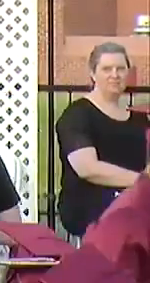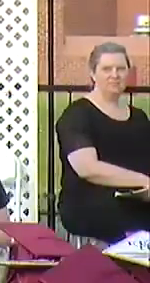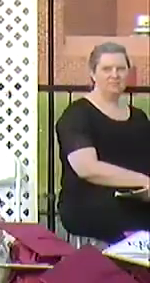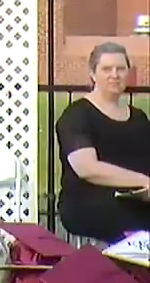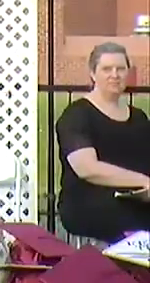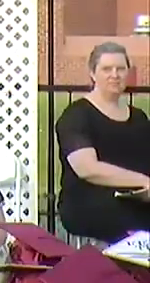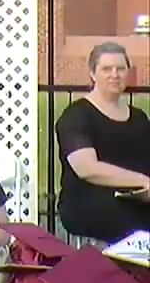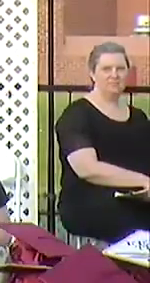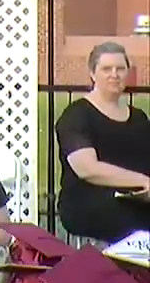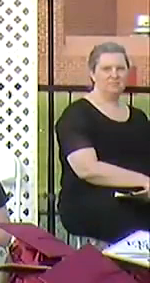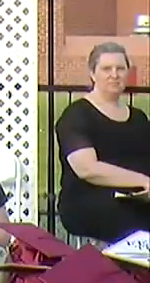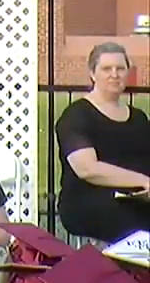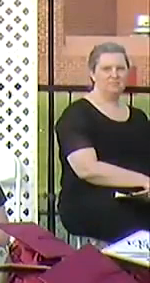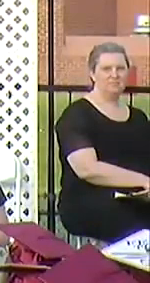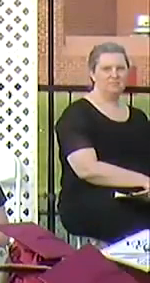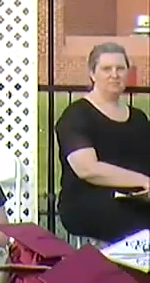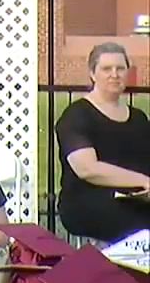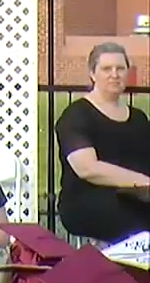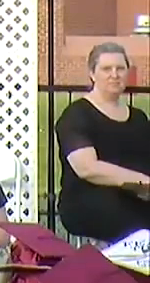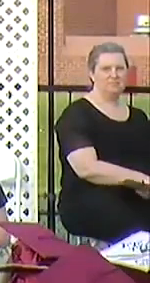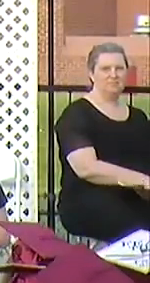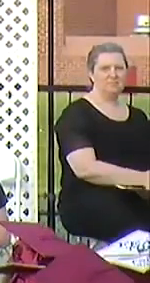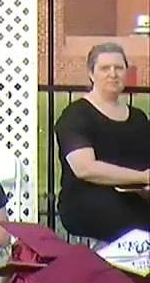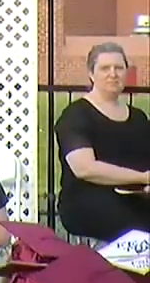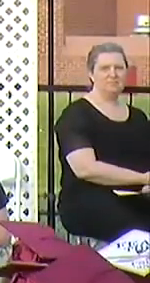Zachary Freeman Orlock.